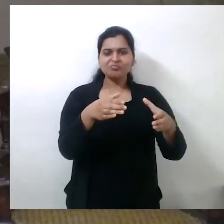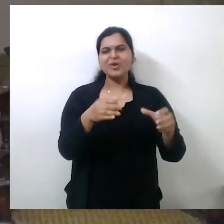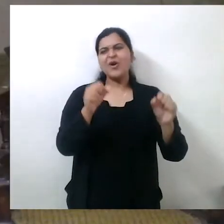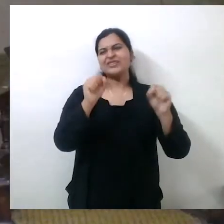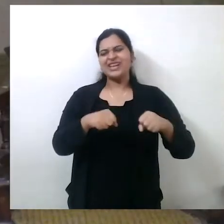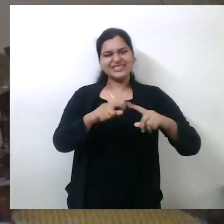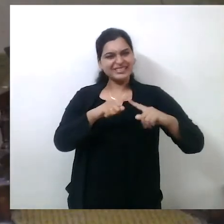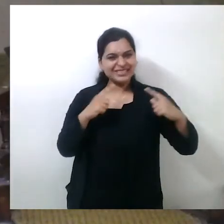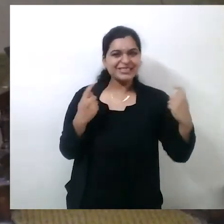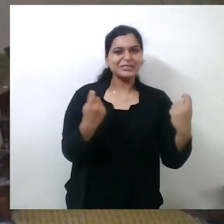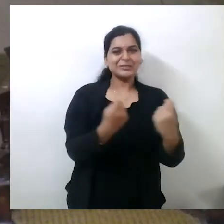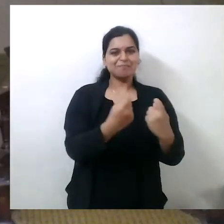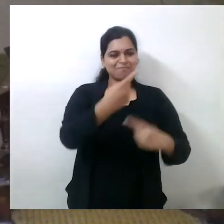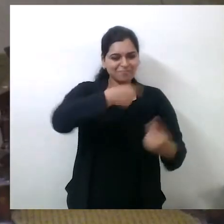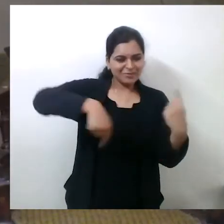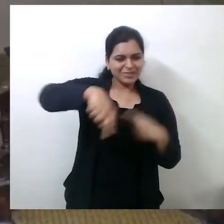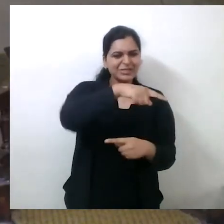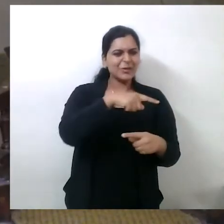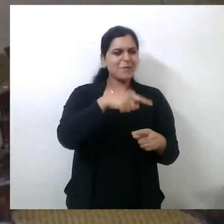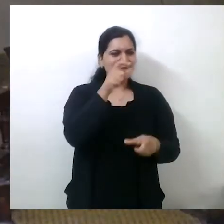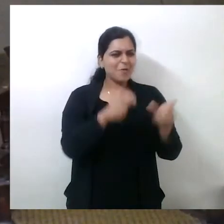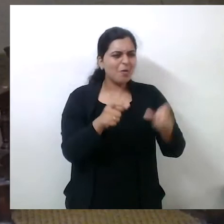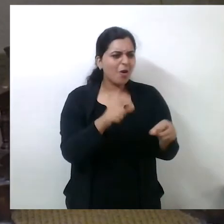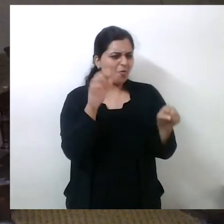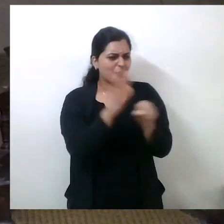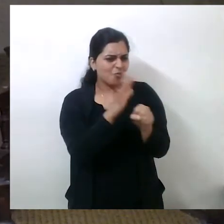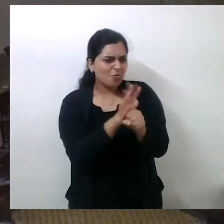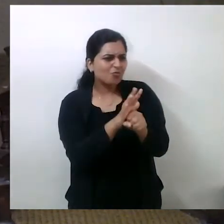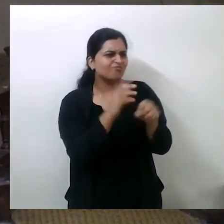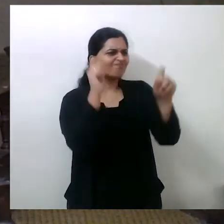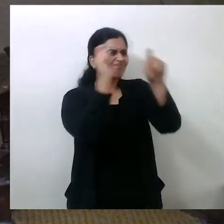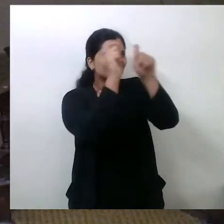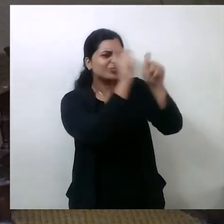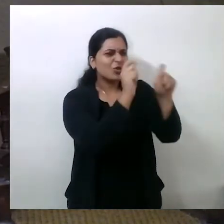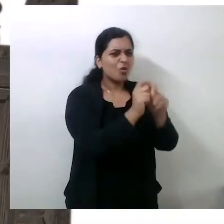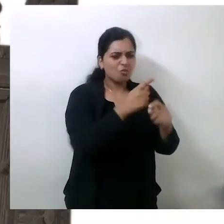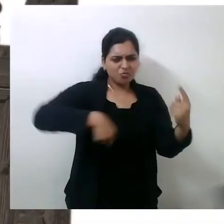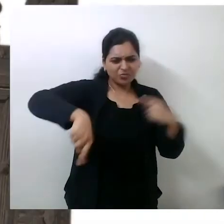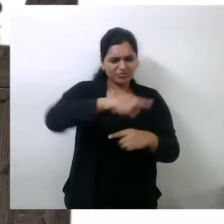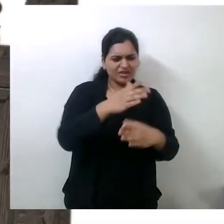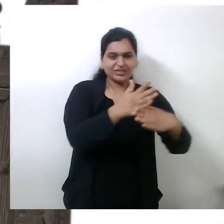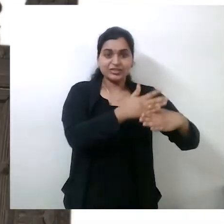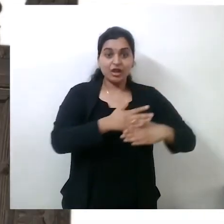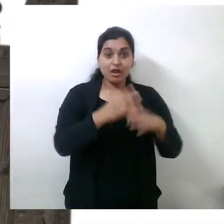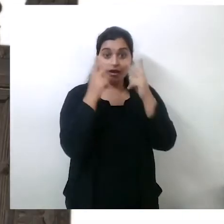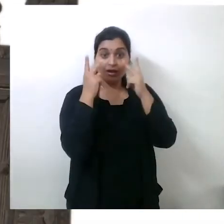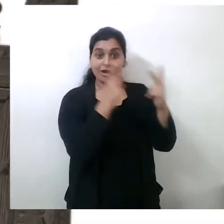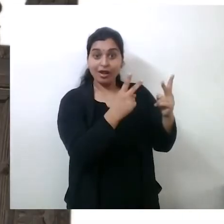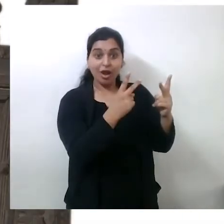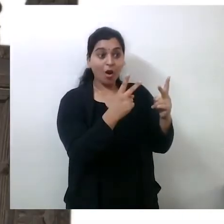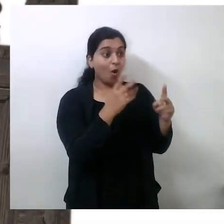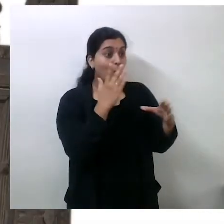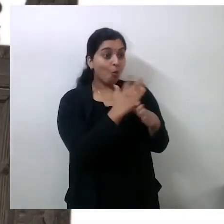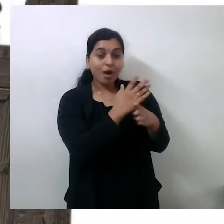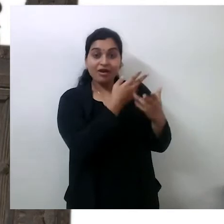It is more likely that a team of people got together and this is the result of a combined effort. You could see the jali work, the